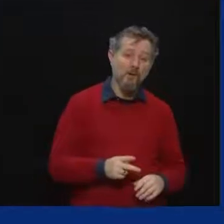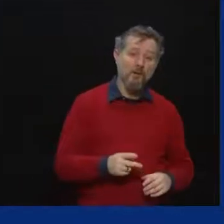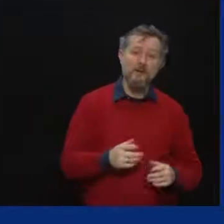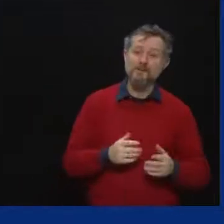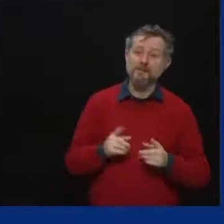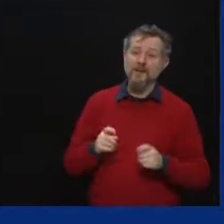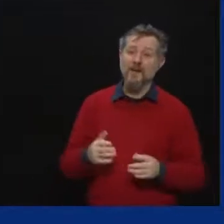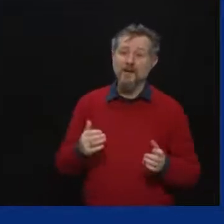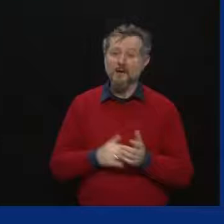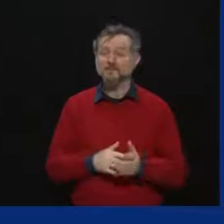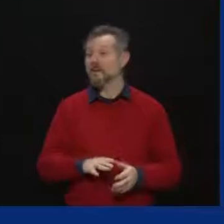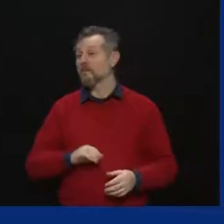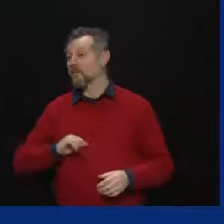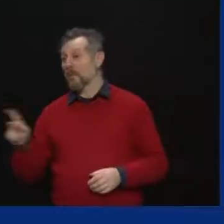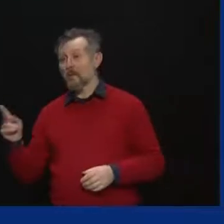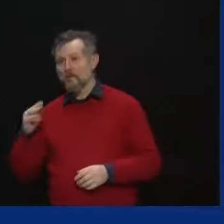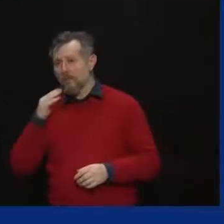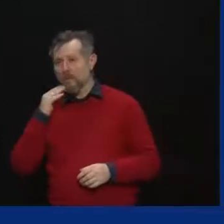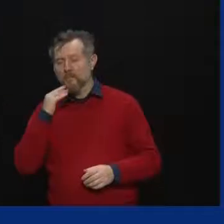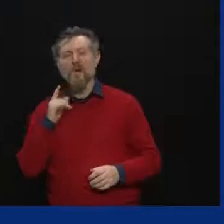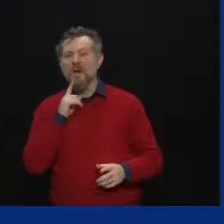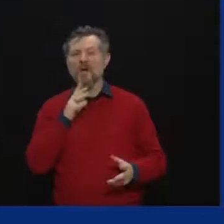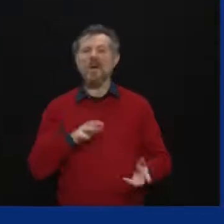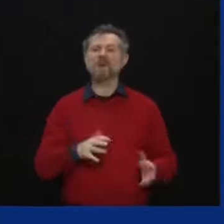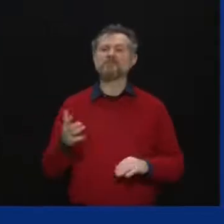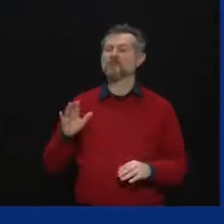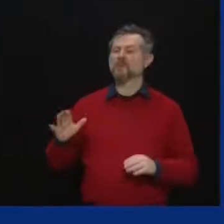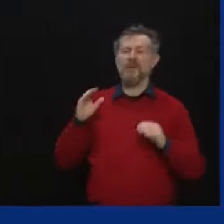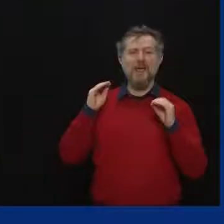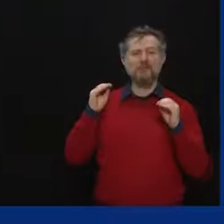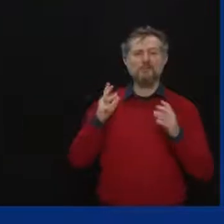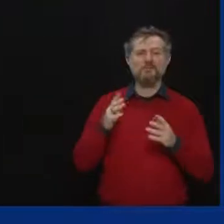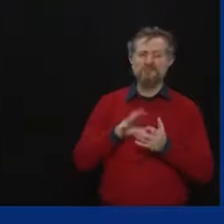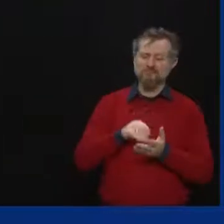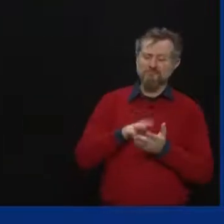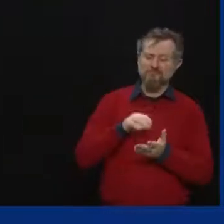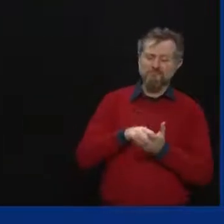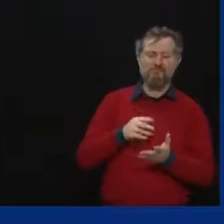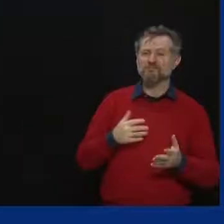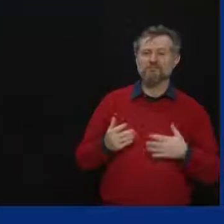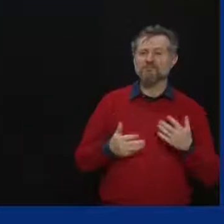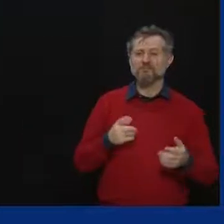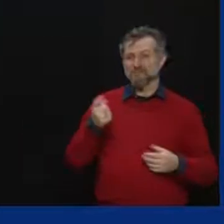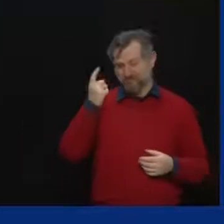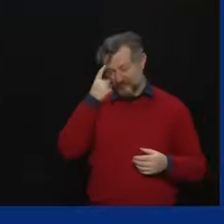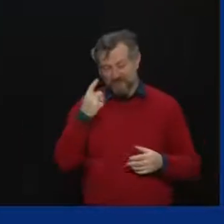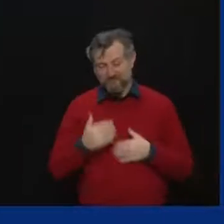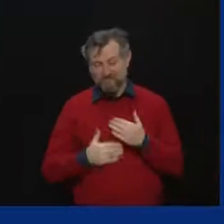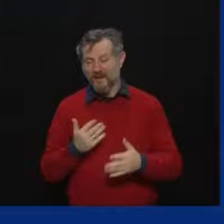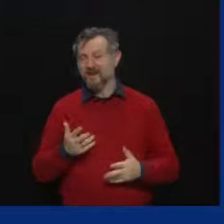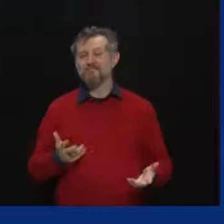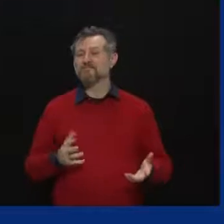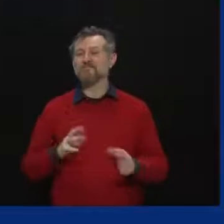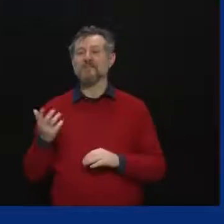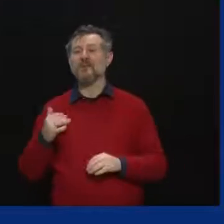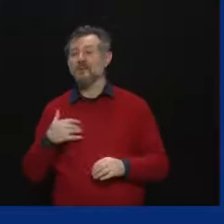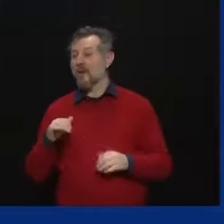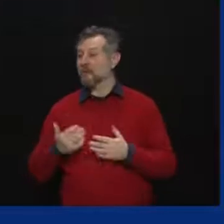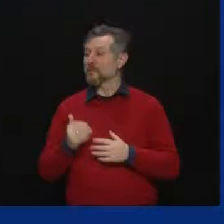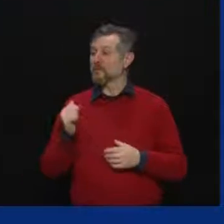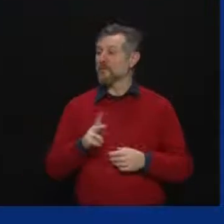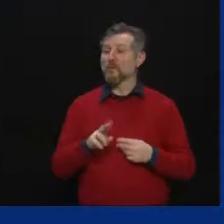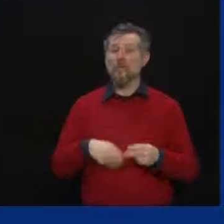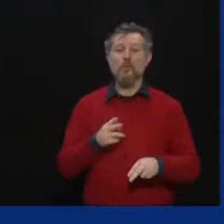sent home again. This is so disruptive to their education, as well as the parents who've been desperately trying to get back to a normal life, get back to